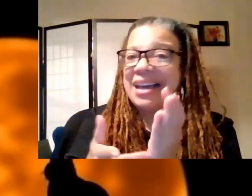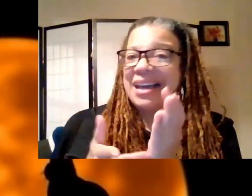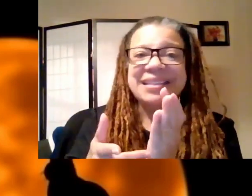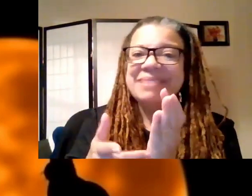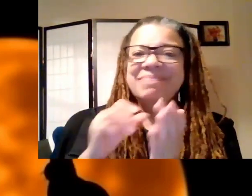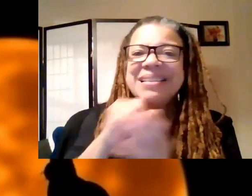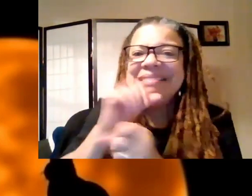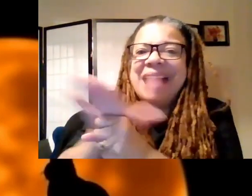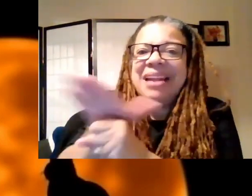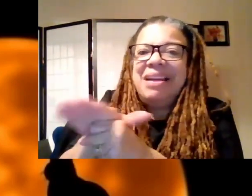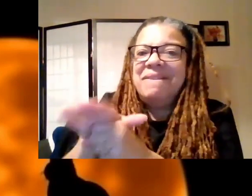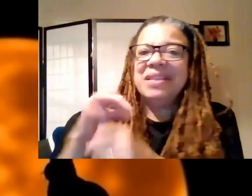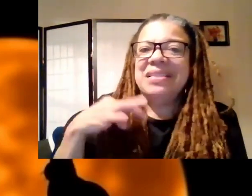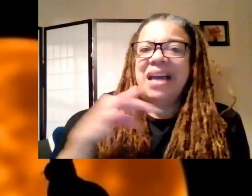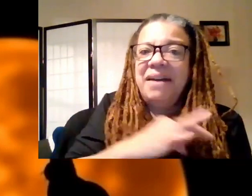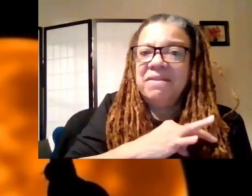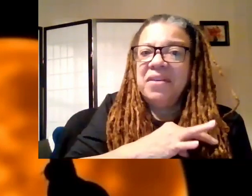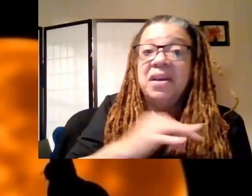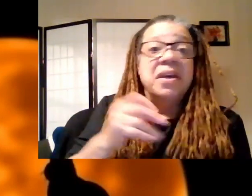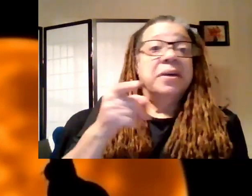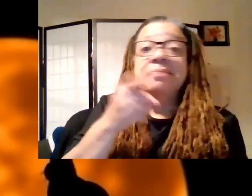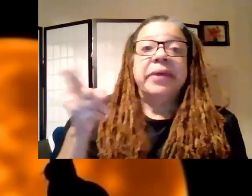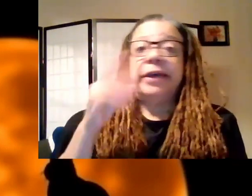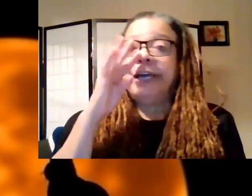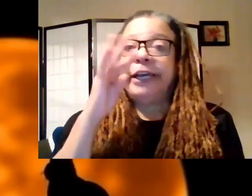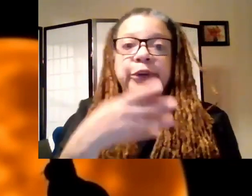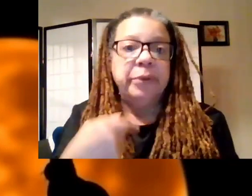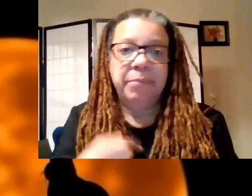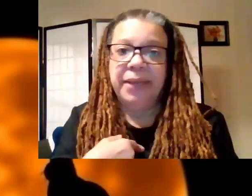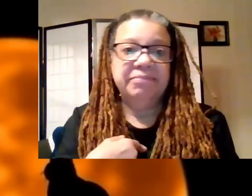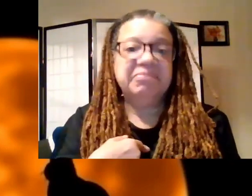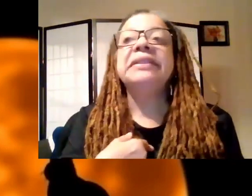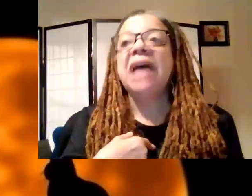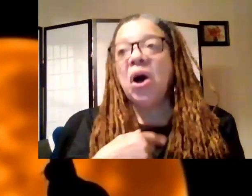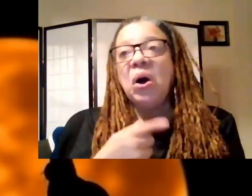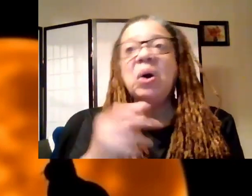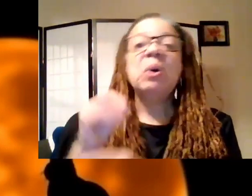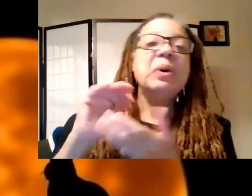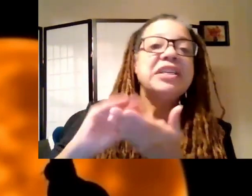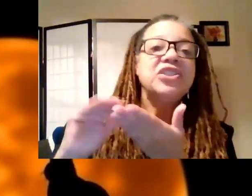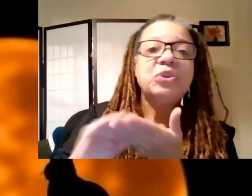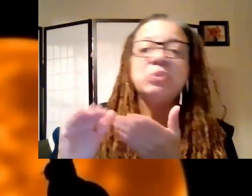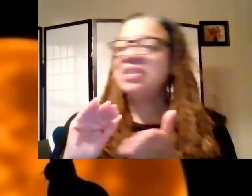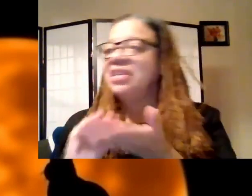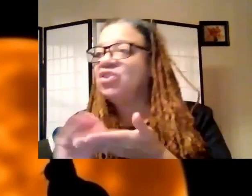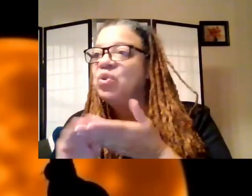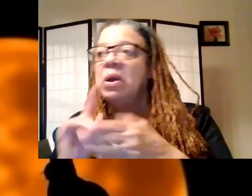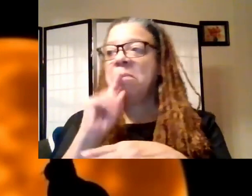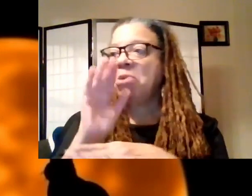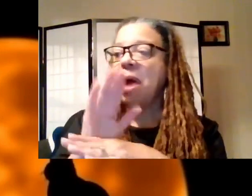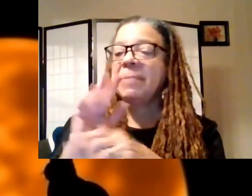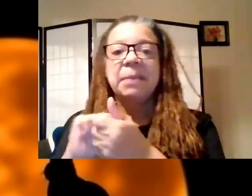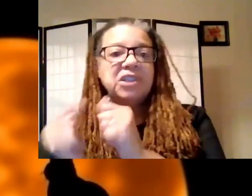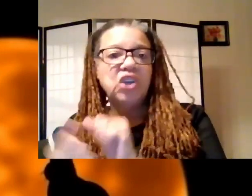And they pretty much just gave me a lot of platitudes and, excuses and promises to change things